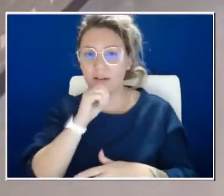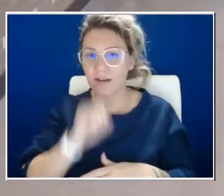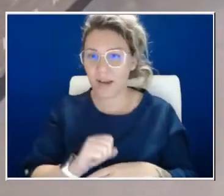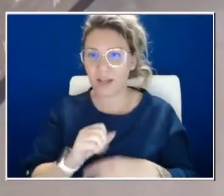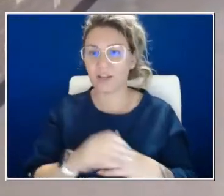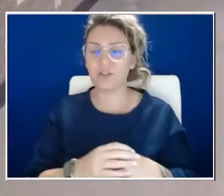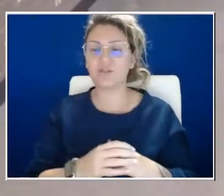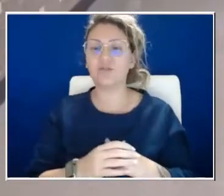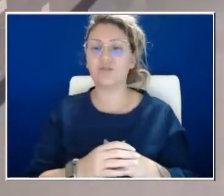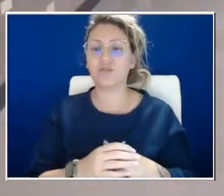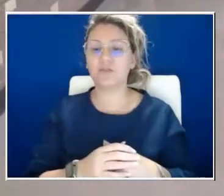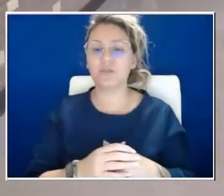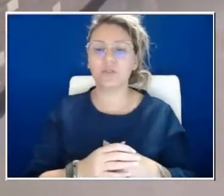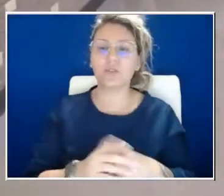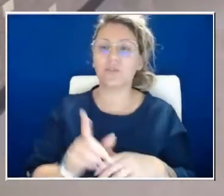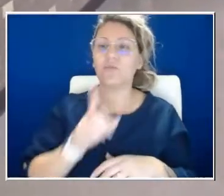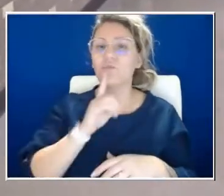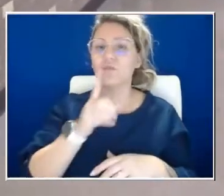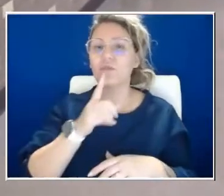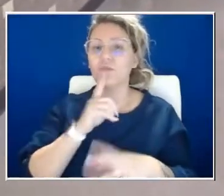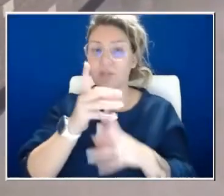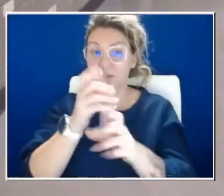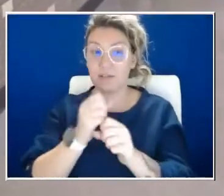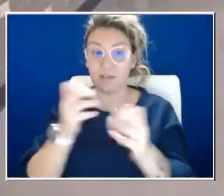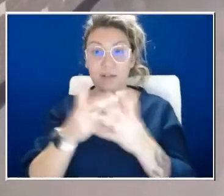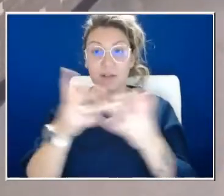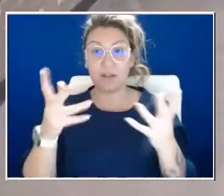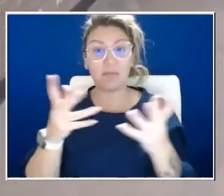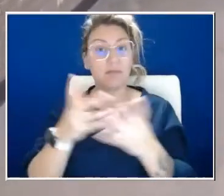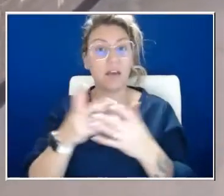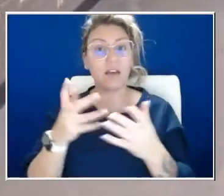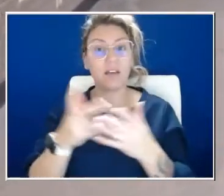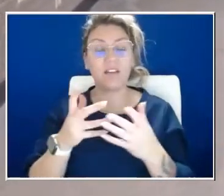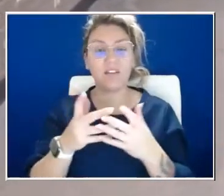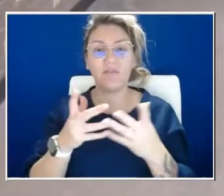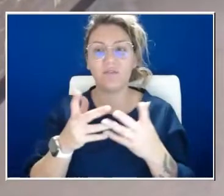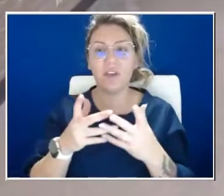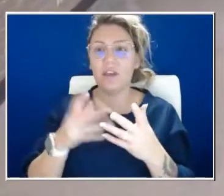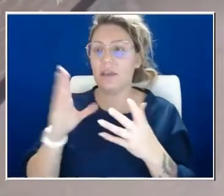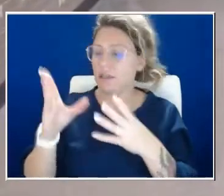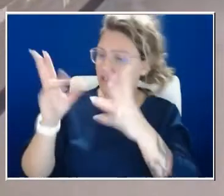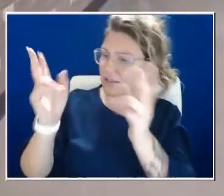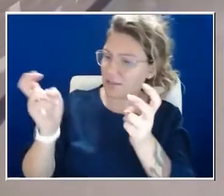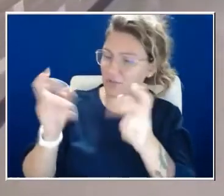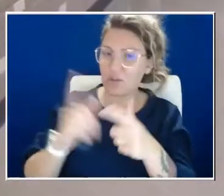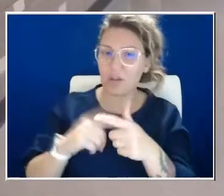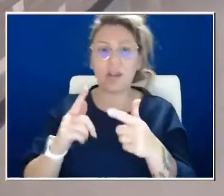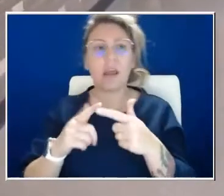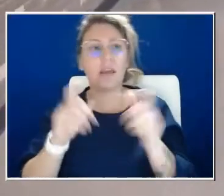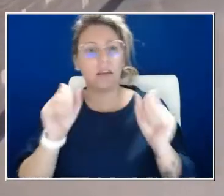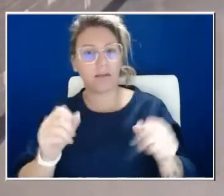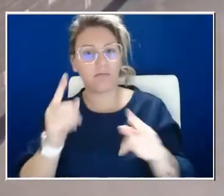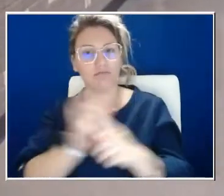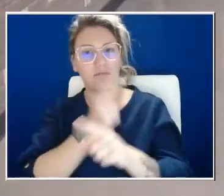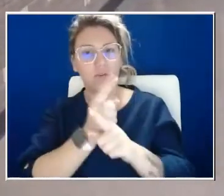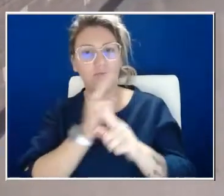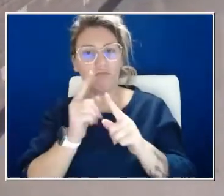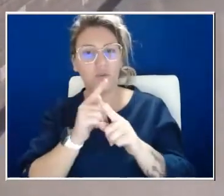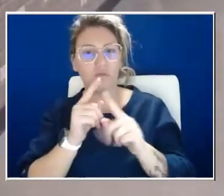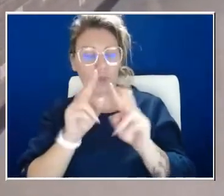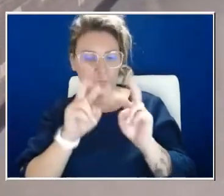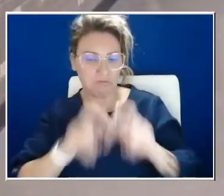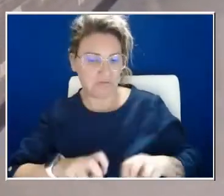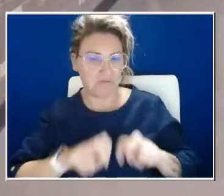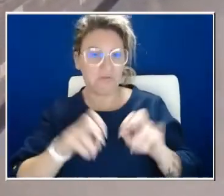really, really takes a lot, like I said, a lot of the subjectivity out of it, and it allows me to objectively measure how he's